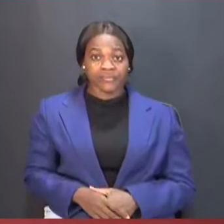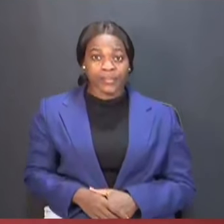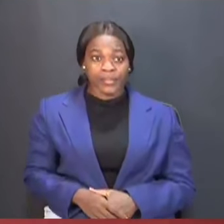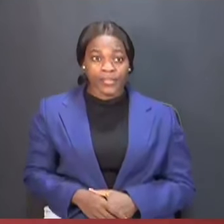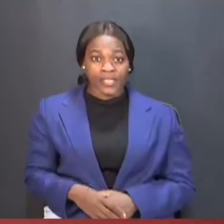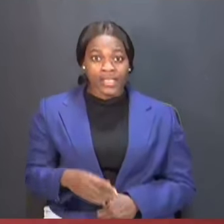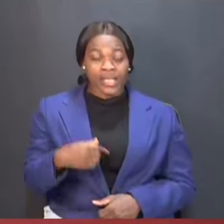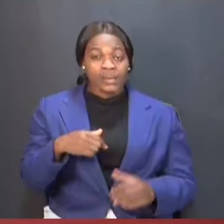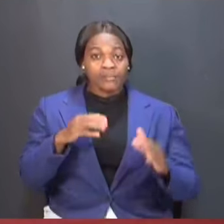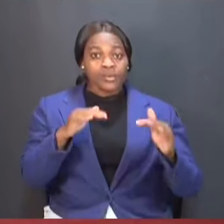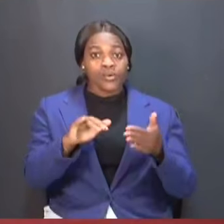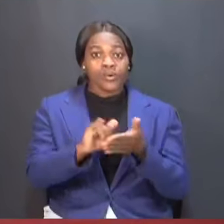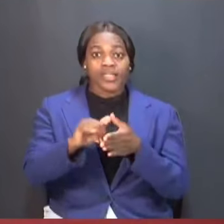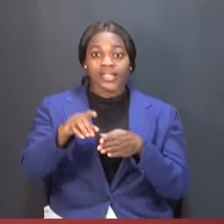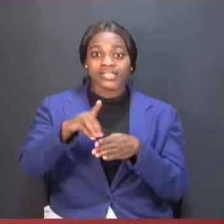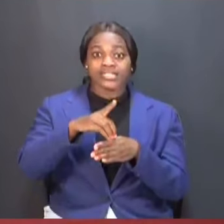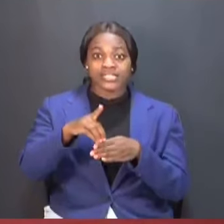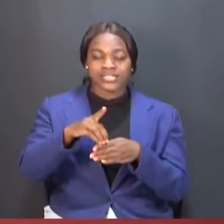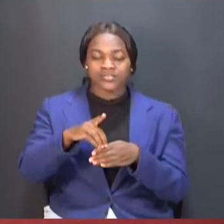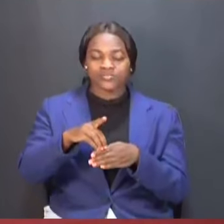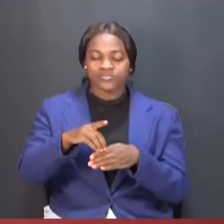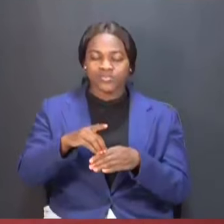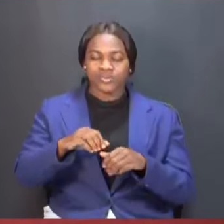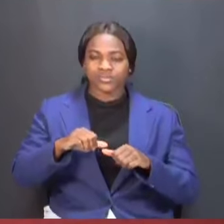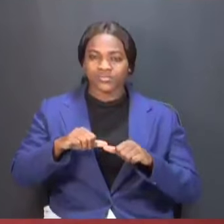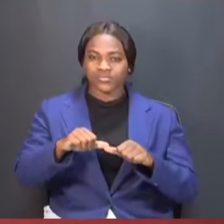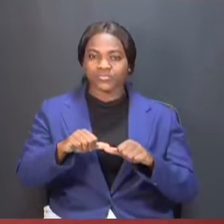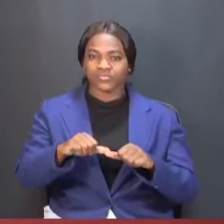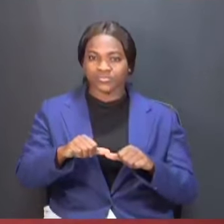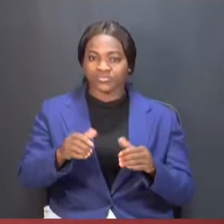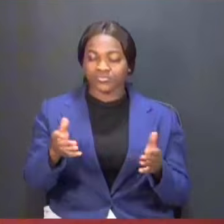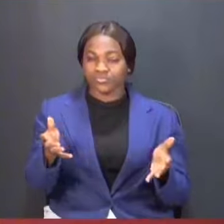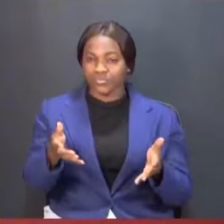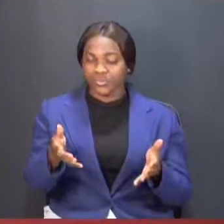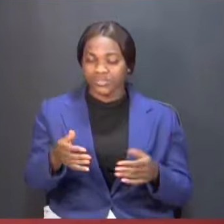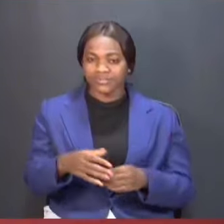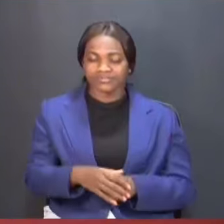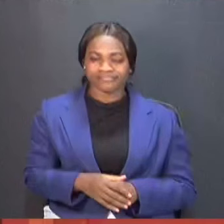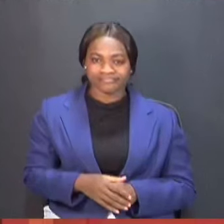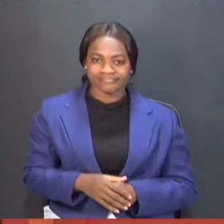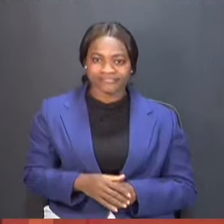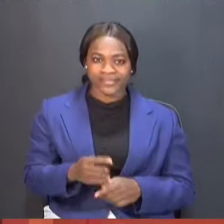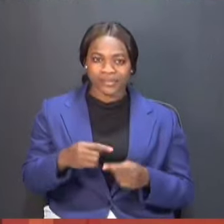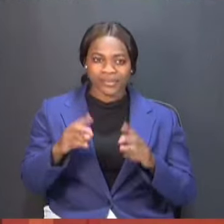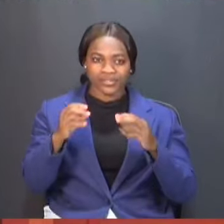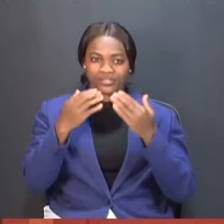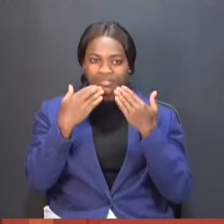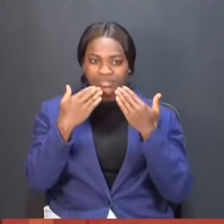that discipline will prevail in this matter. Thank you so much.